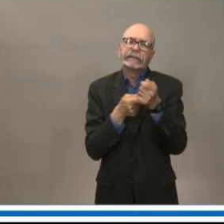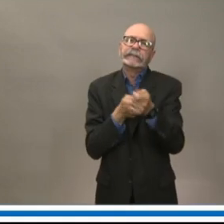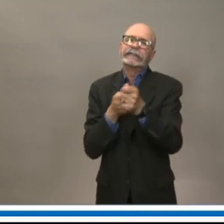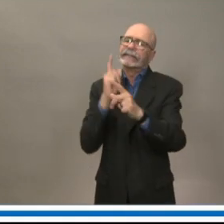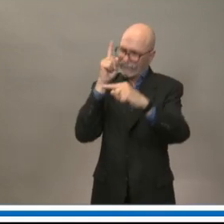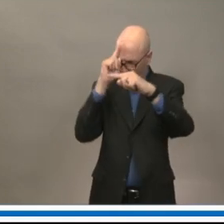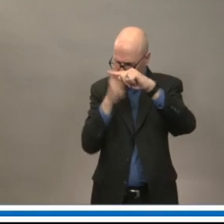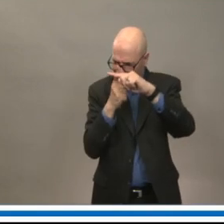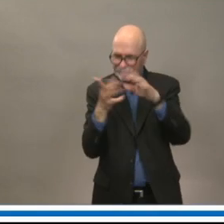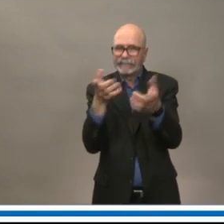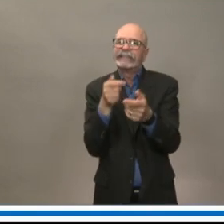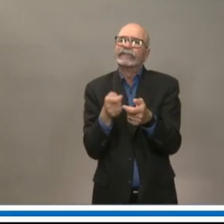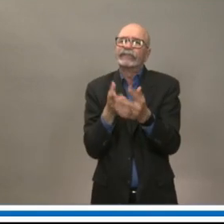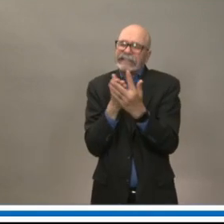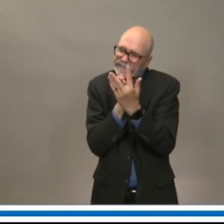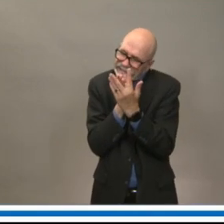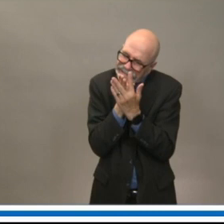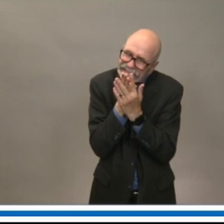as soon as we can.